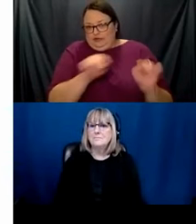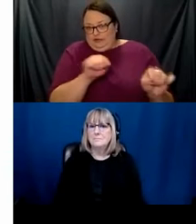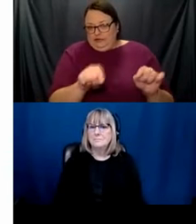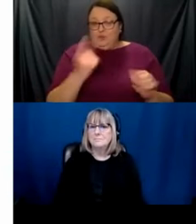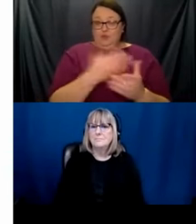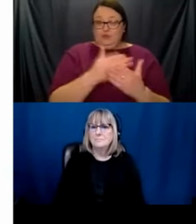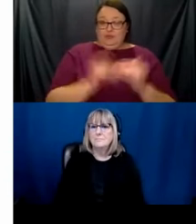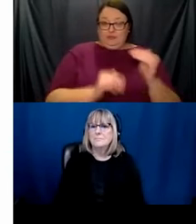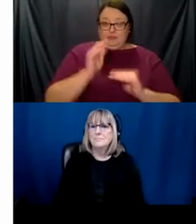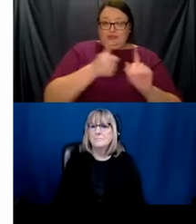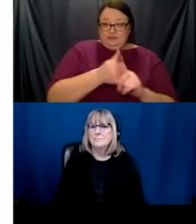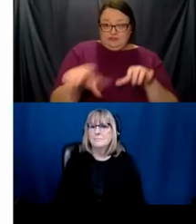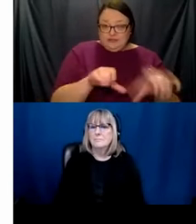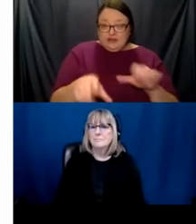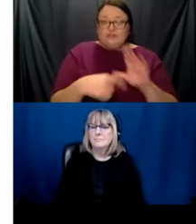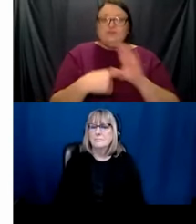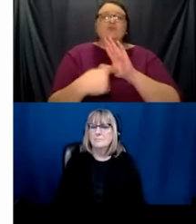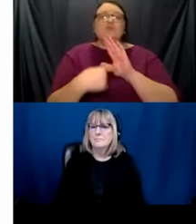things, is it shows that